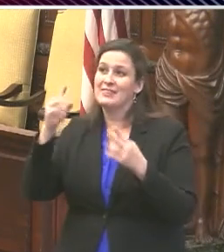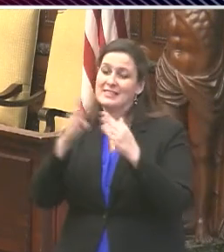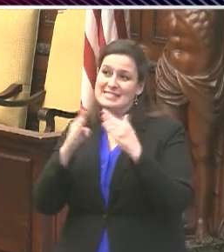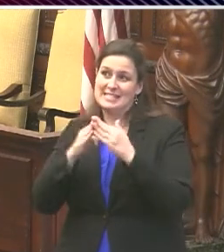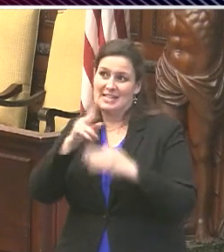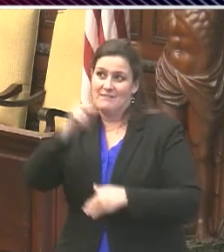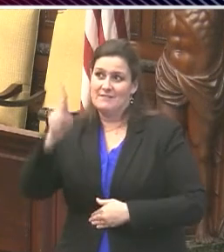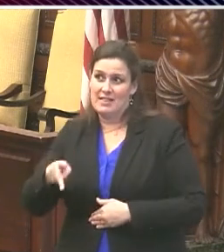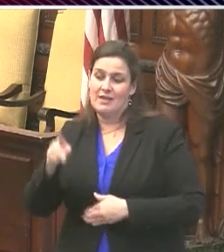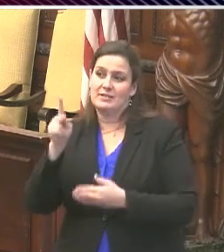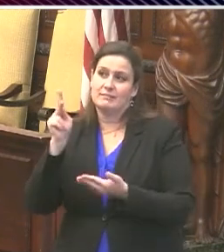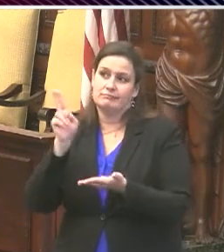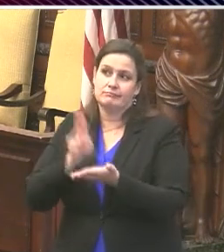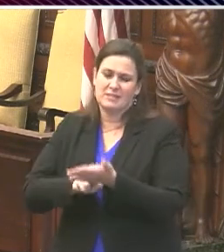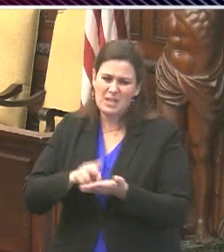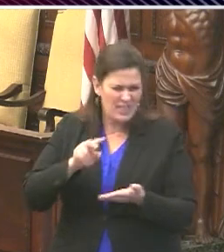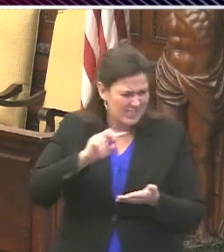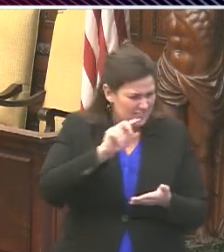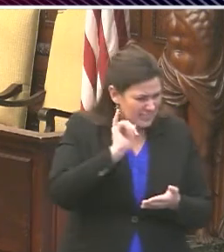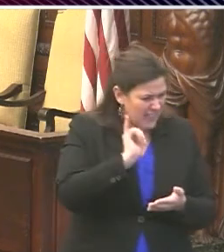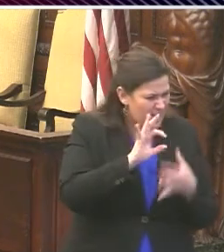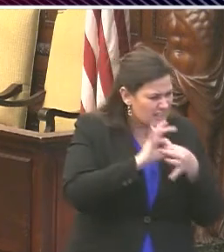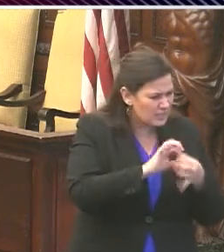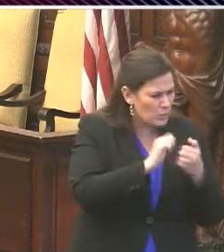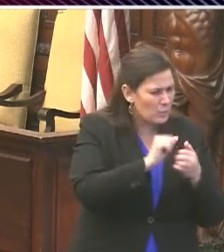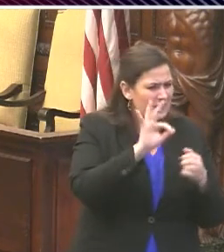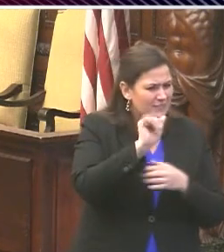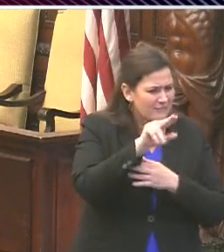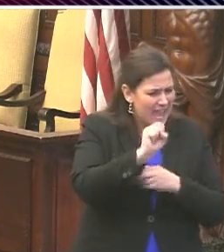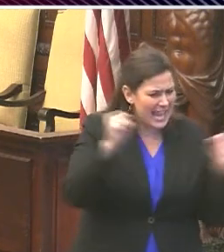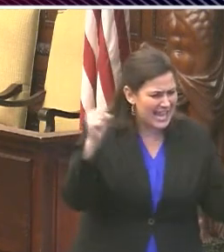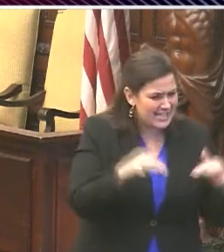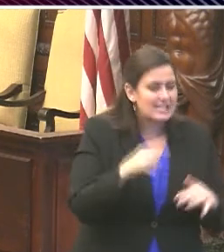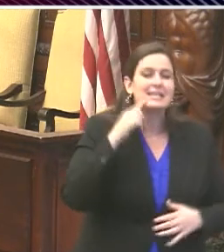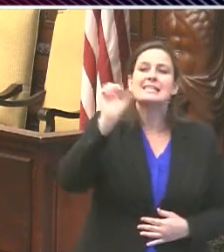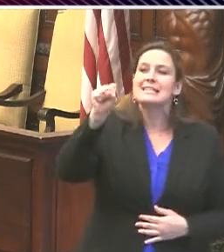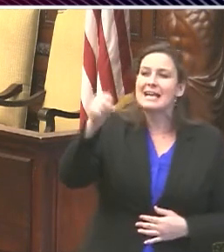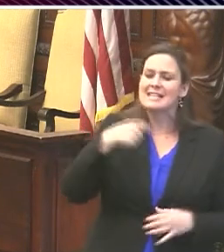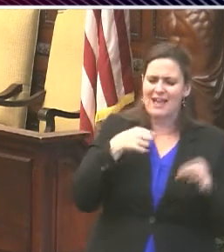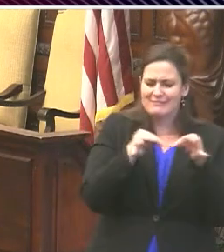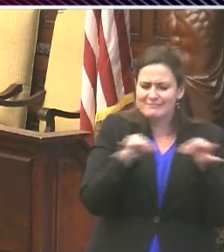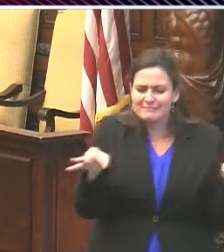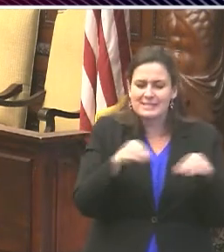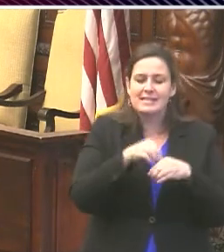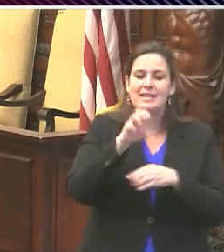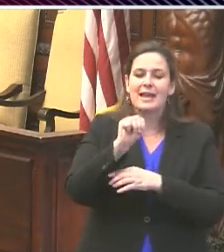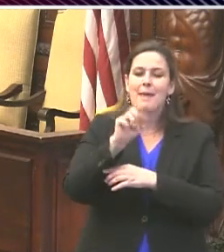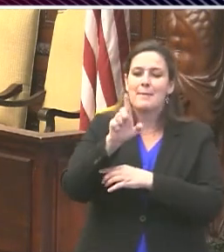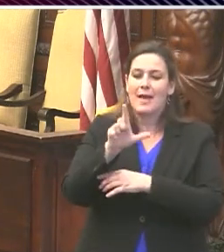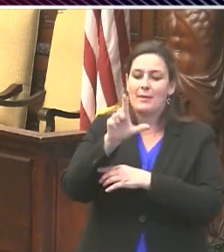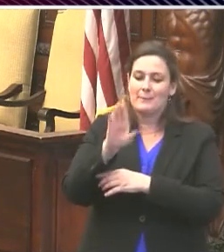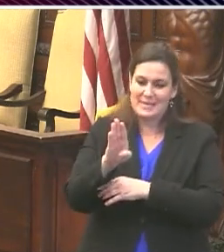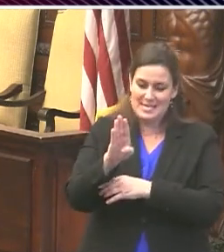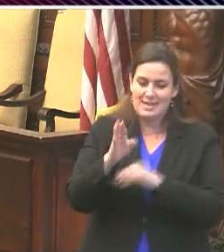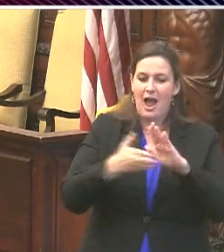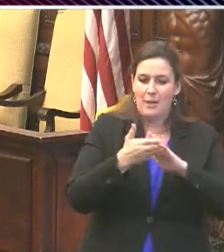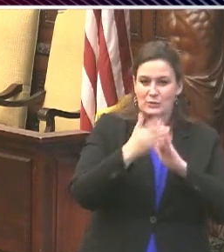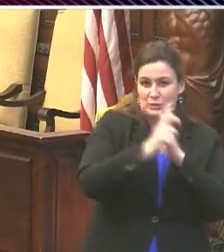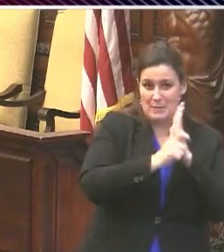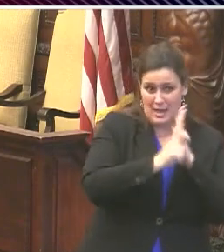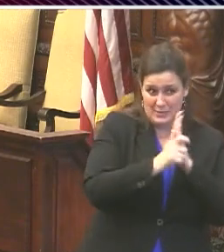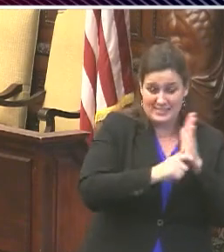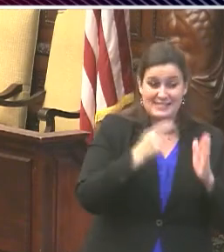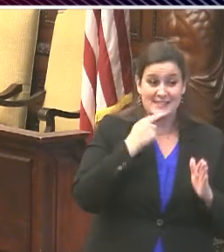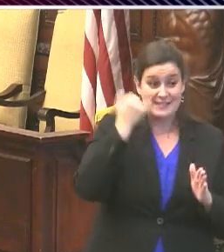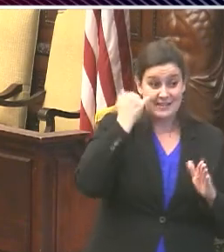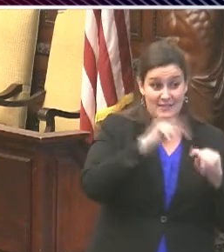again? About fans in the stands? Yes, there's a clause in the MLB operational manual that says that if a team wants